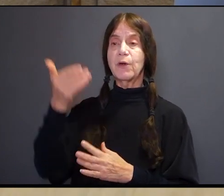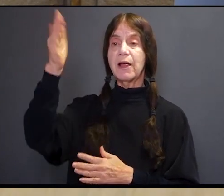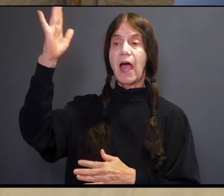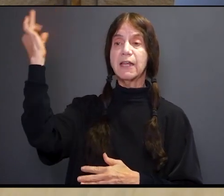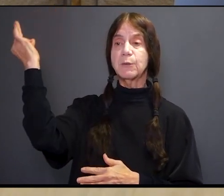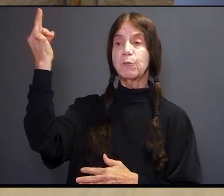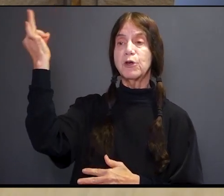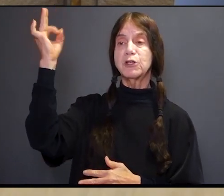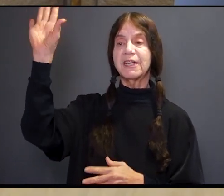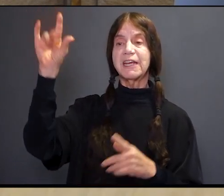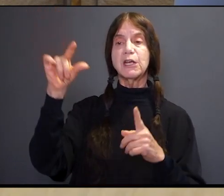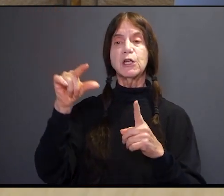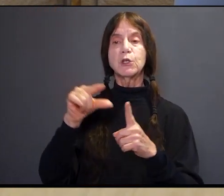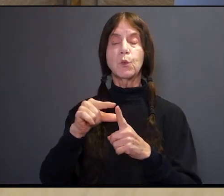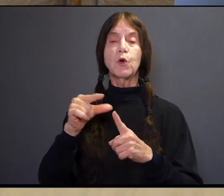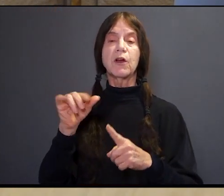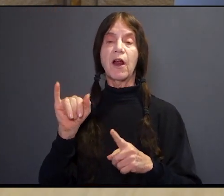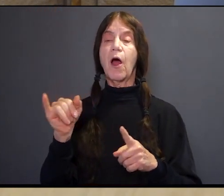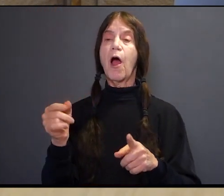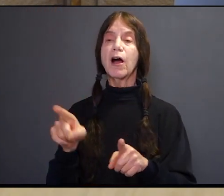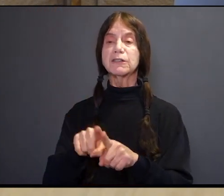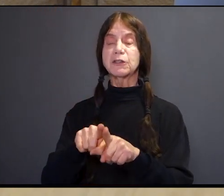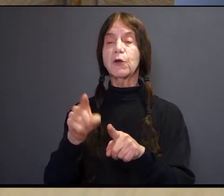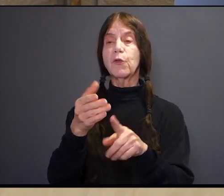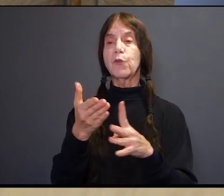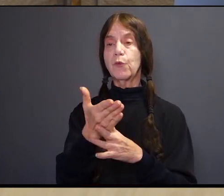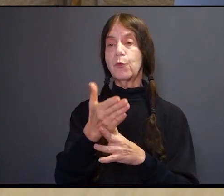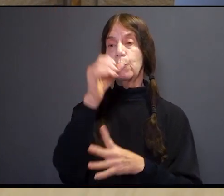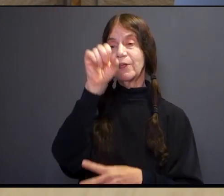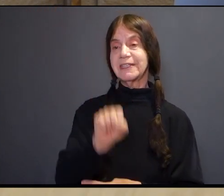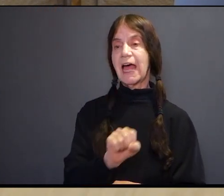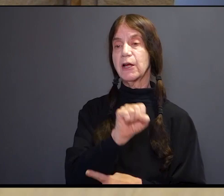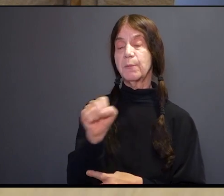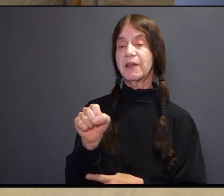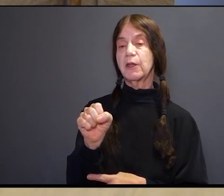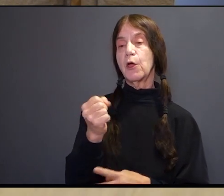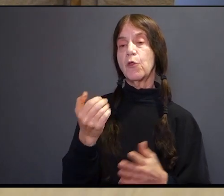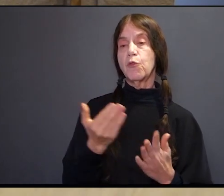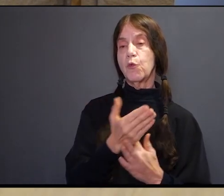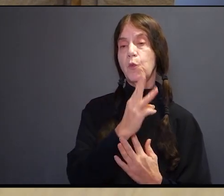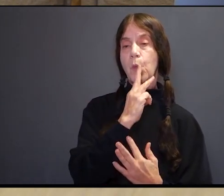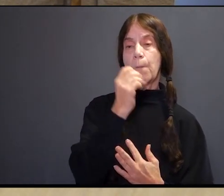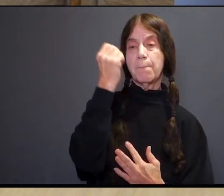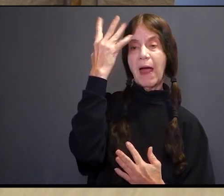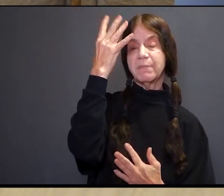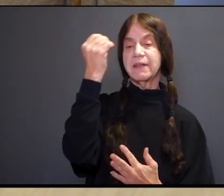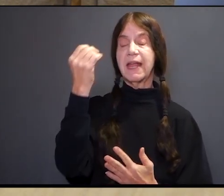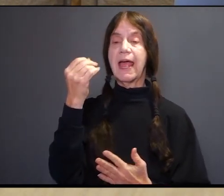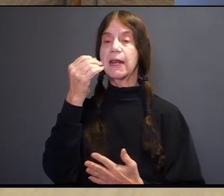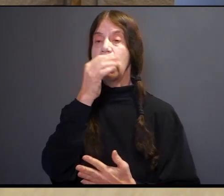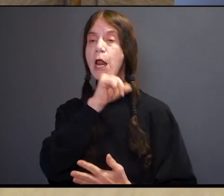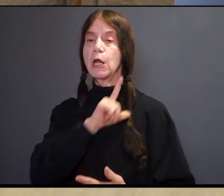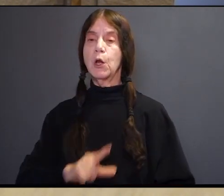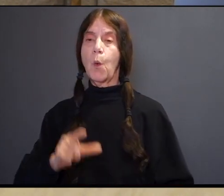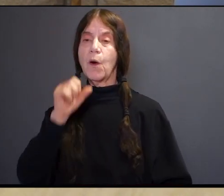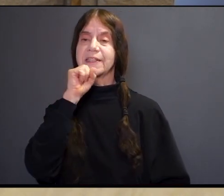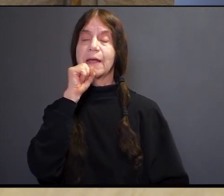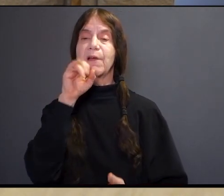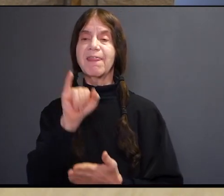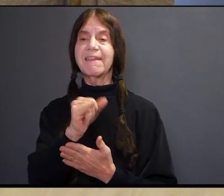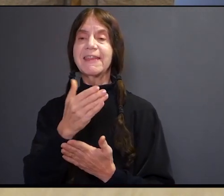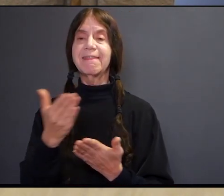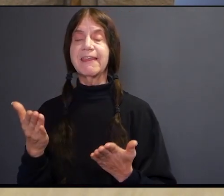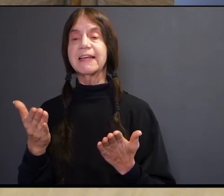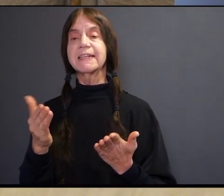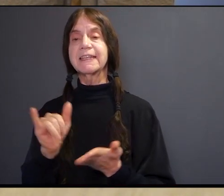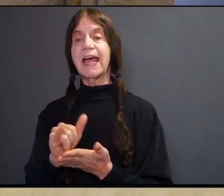gifts that come in the sacraments of holy baptism and the Lord's Supper. These are constant reminders